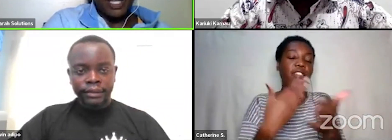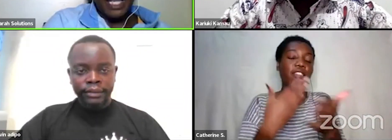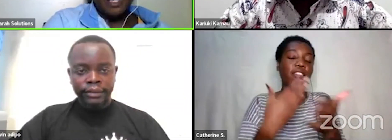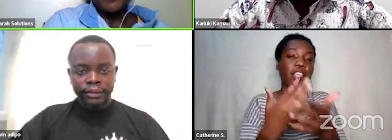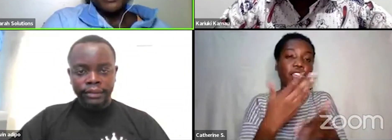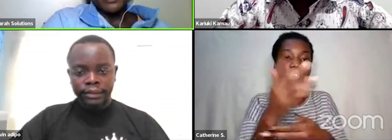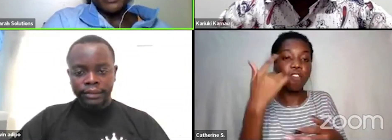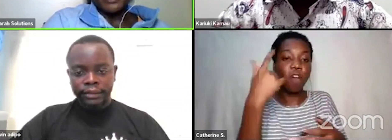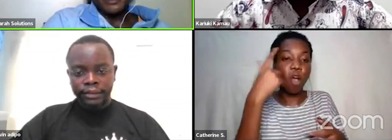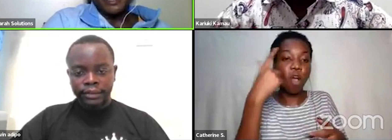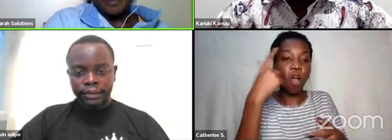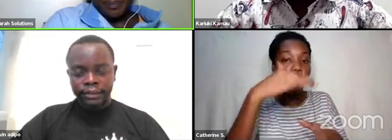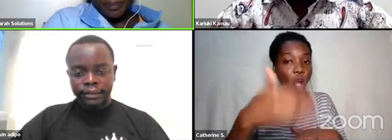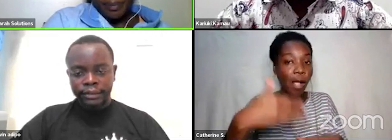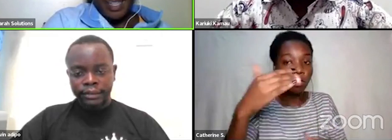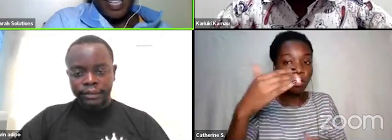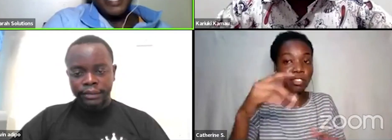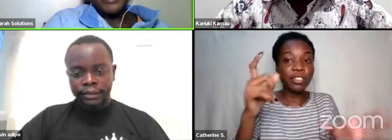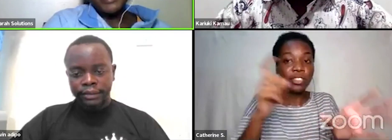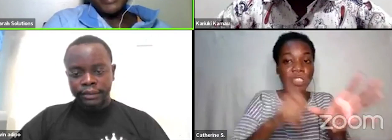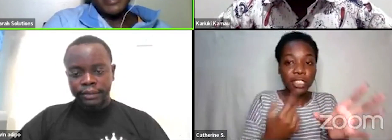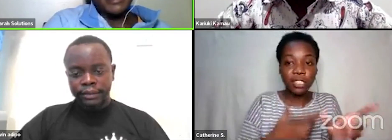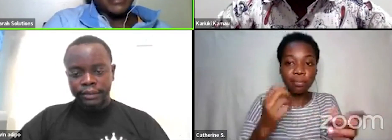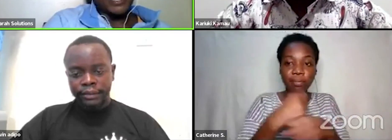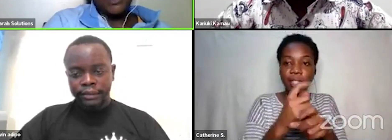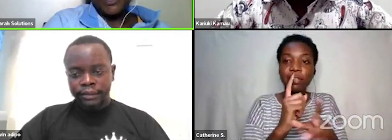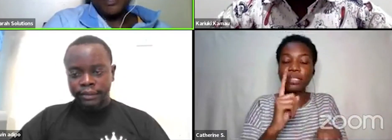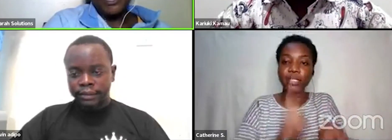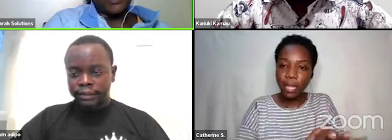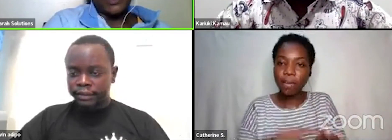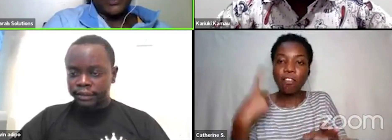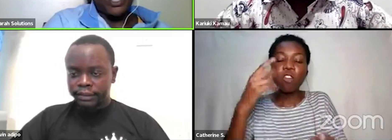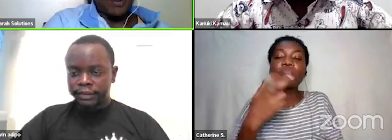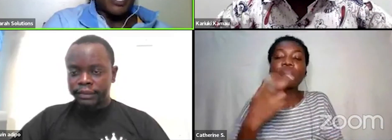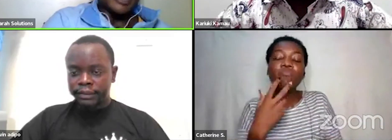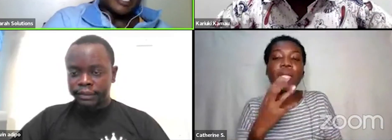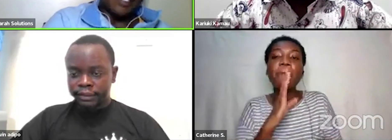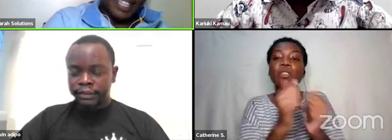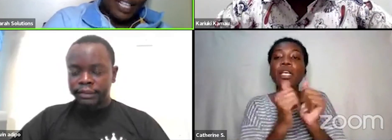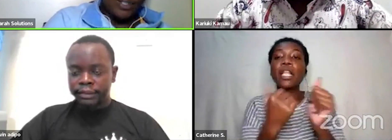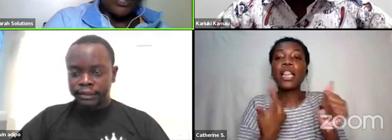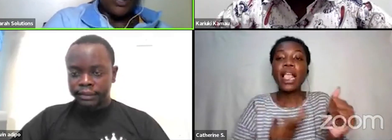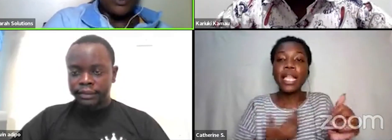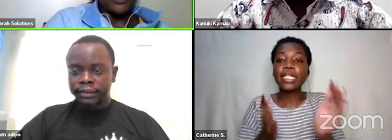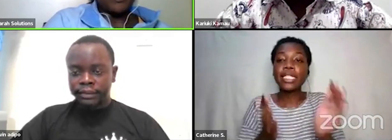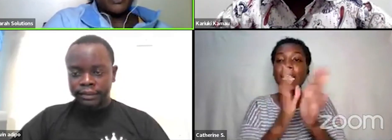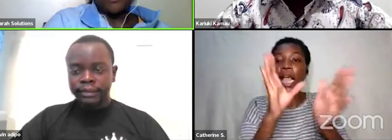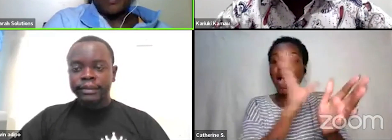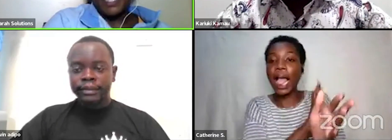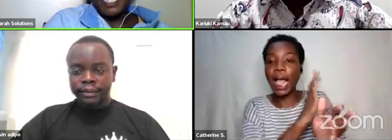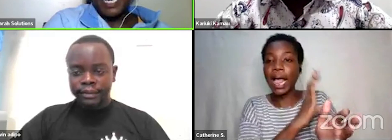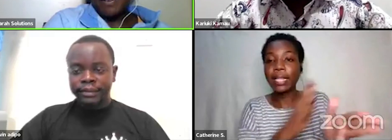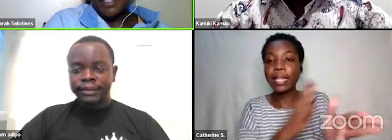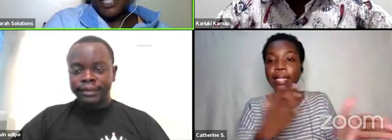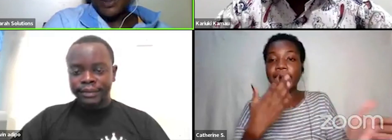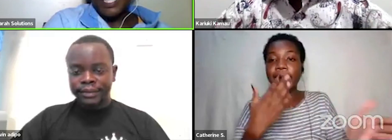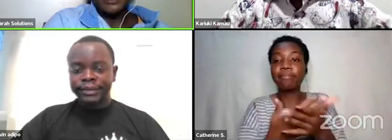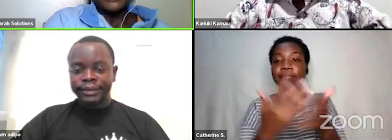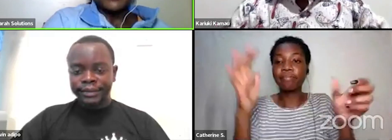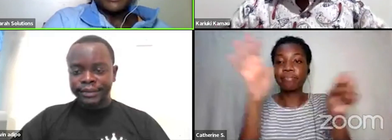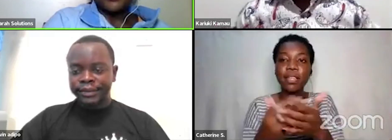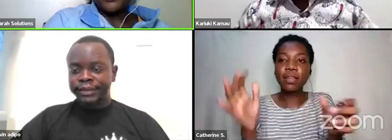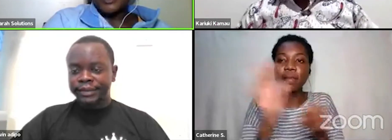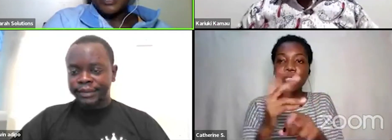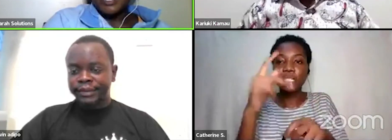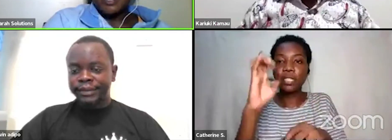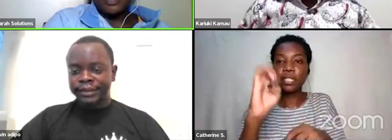every Tuesday to be here. And Catherine Sidandi, thank you so much for a good job. Kevin, thank you so much for being here every